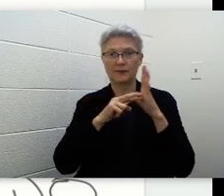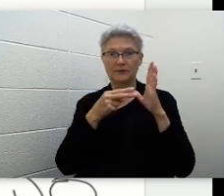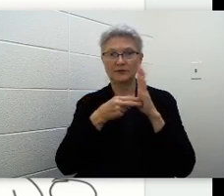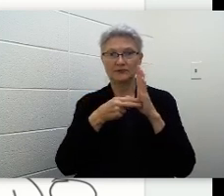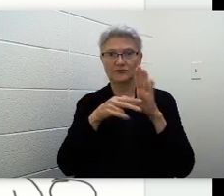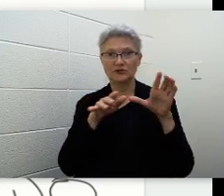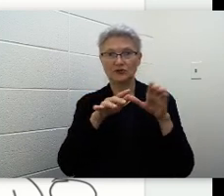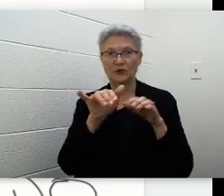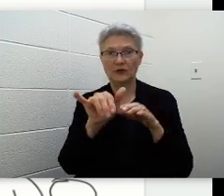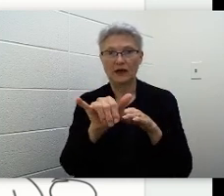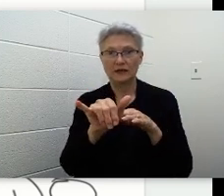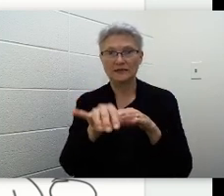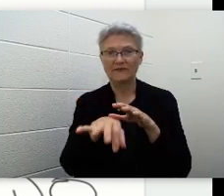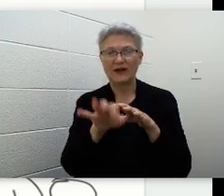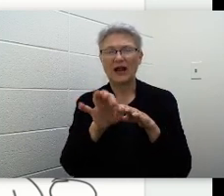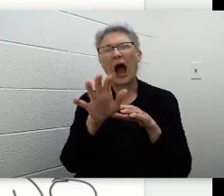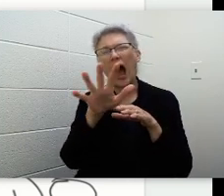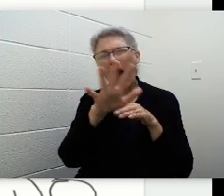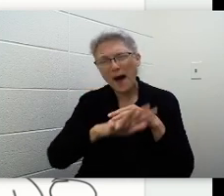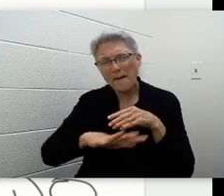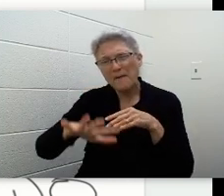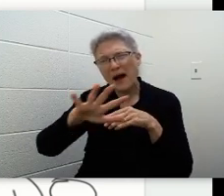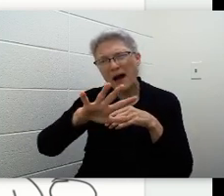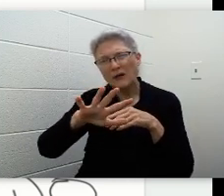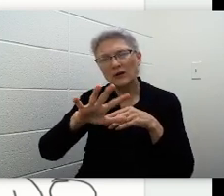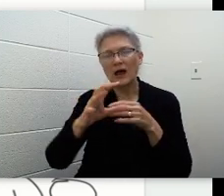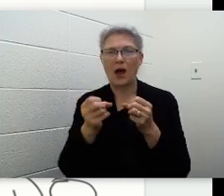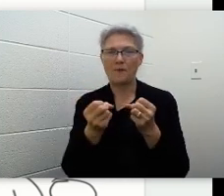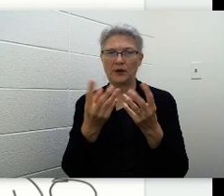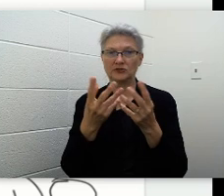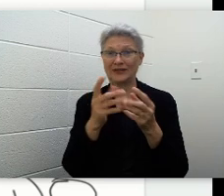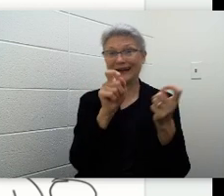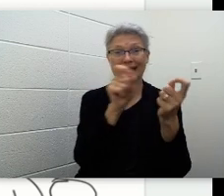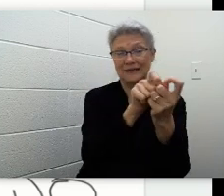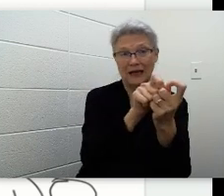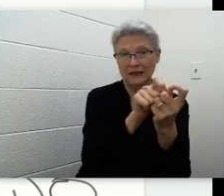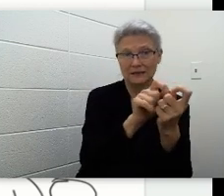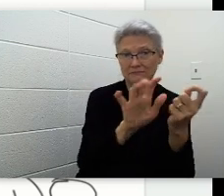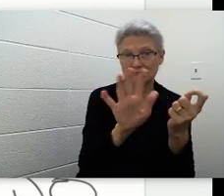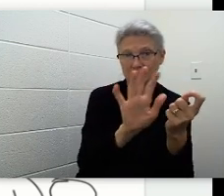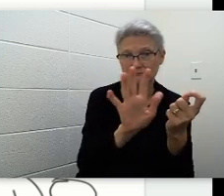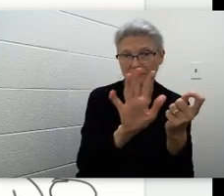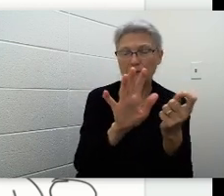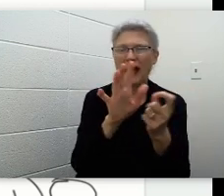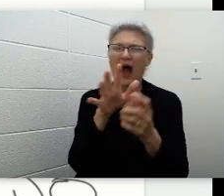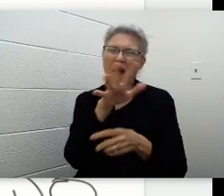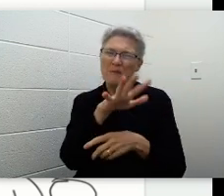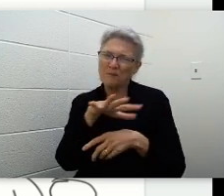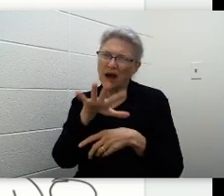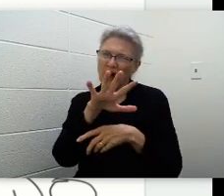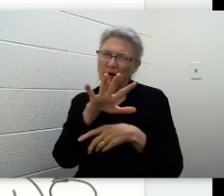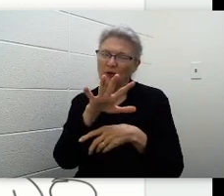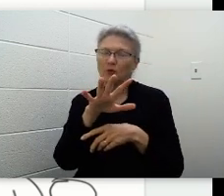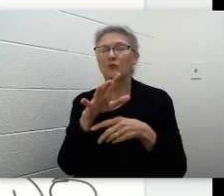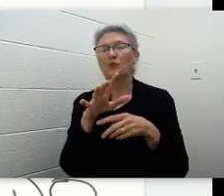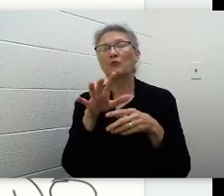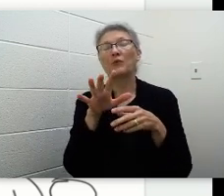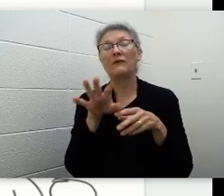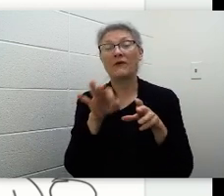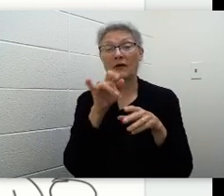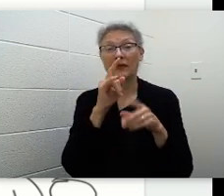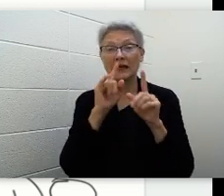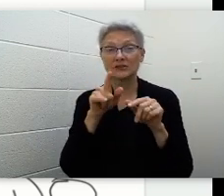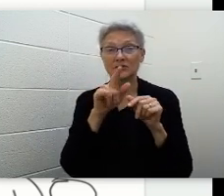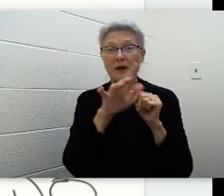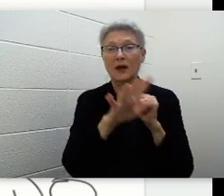this problem was to find out about how much. We didn't find an exact number, and we found that out by rounding. About how